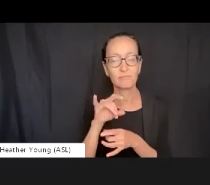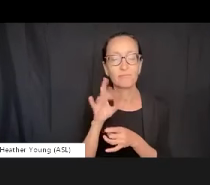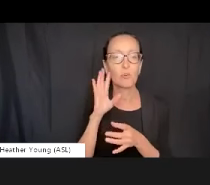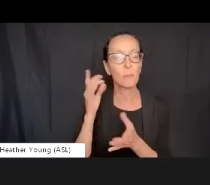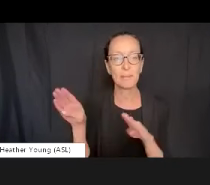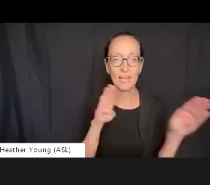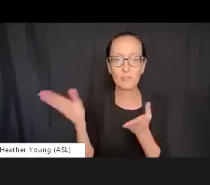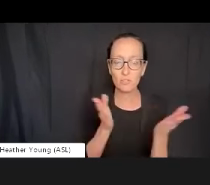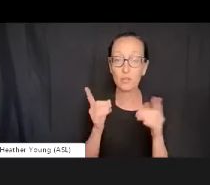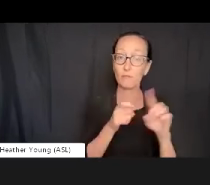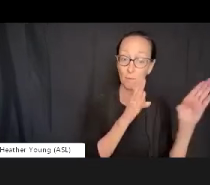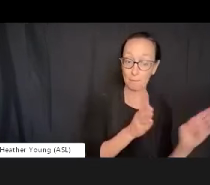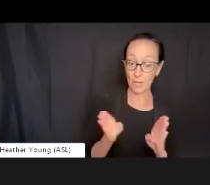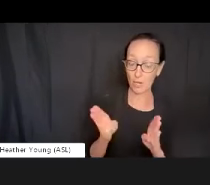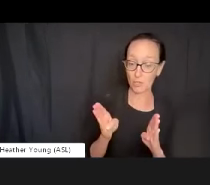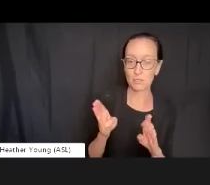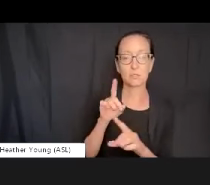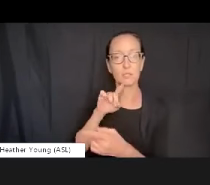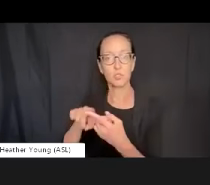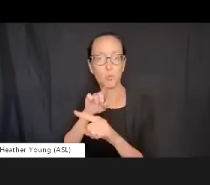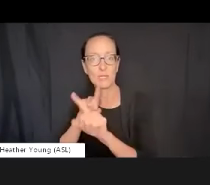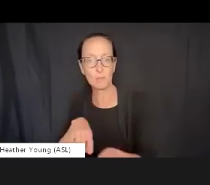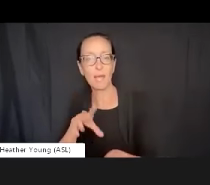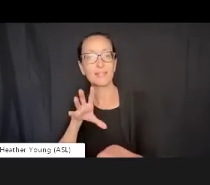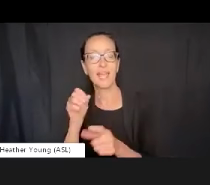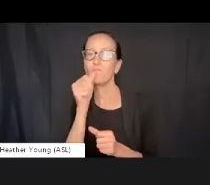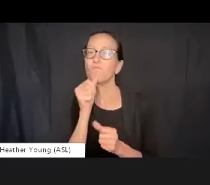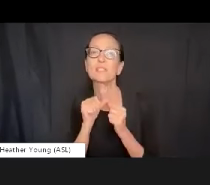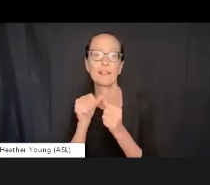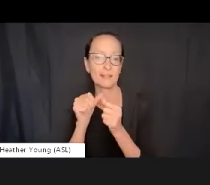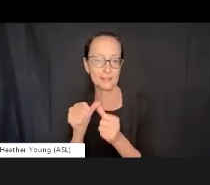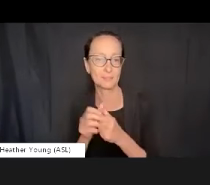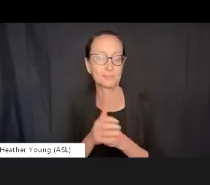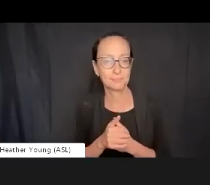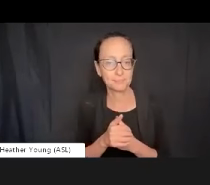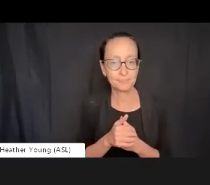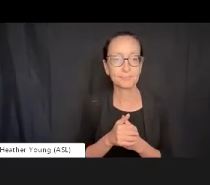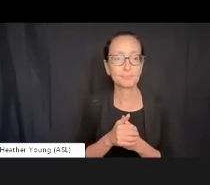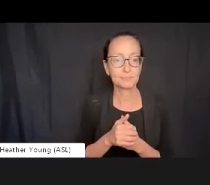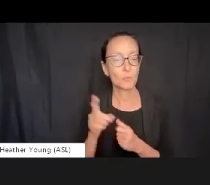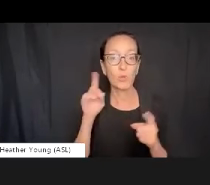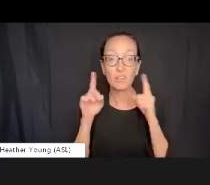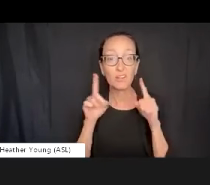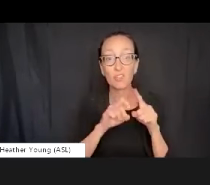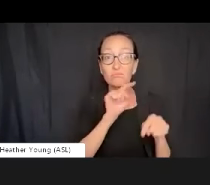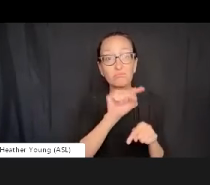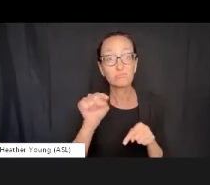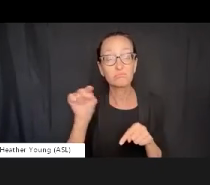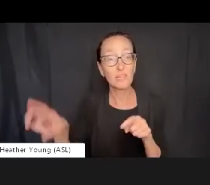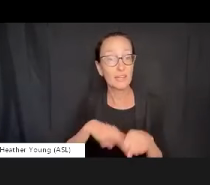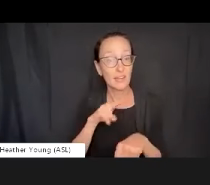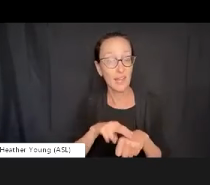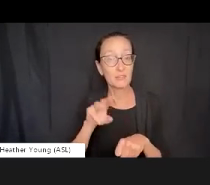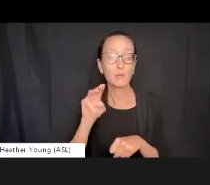from preparedness through response and resiliency. You're going to hear from members of our own National Mass